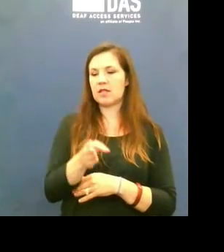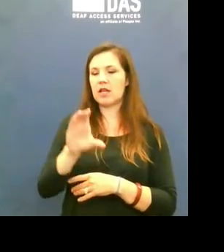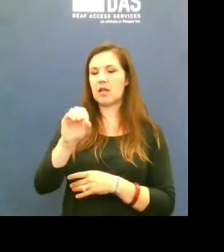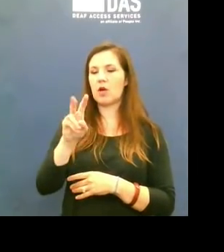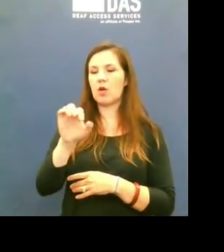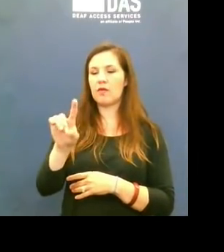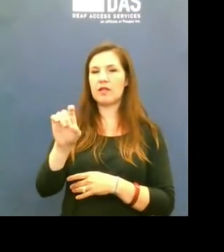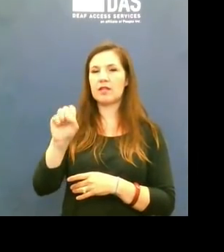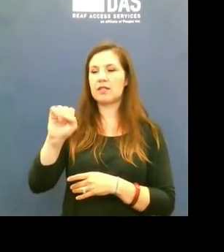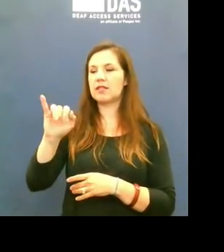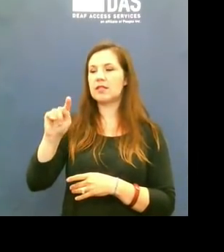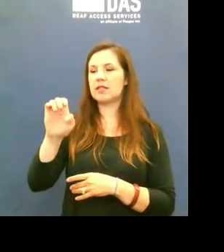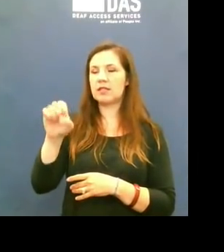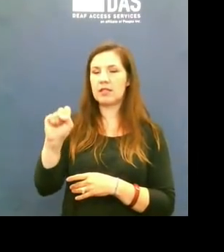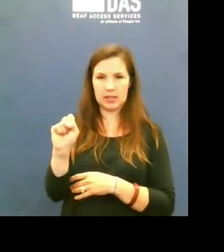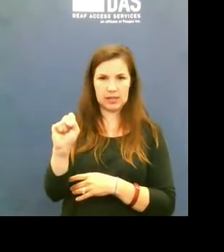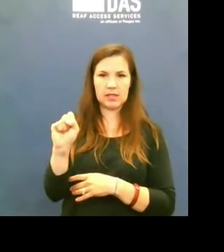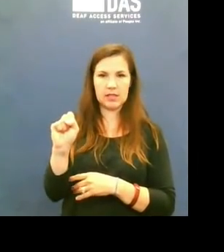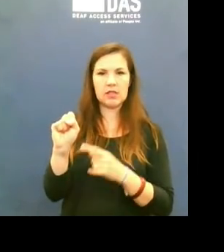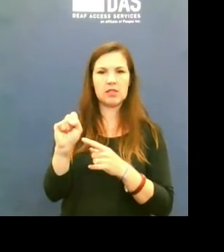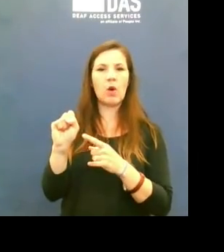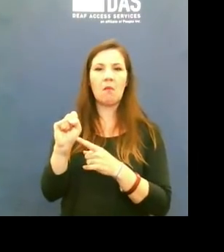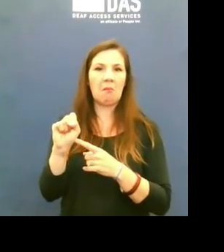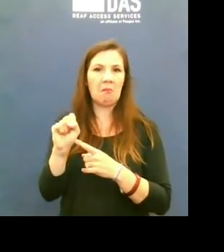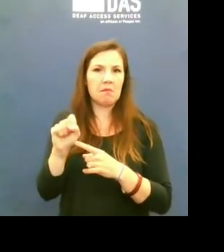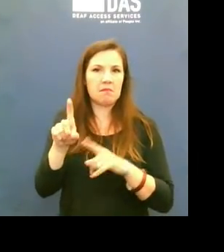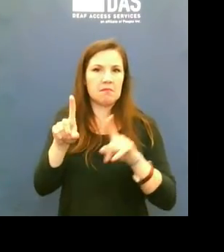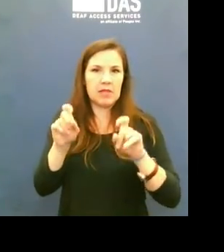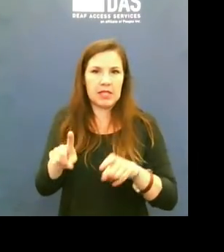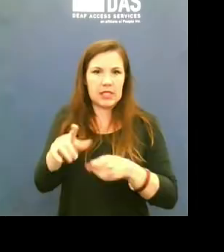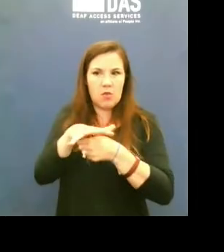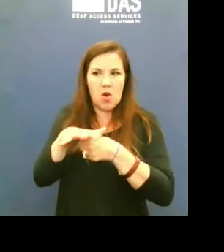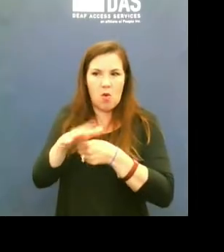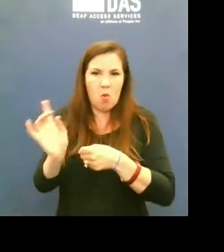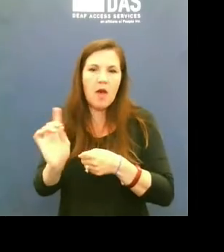erie.gov/COVID sites. So if you're looking for a testing site, there's lots of